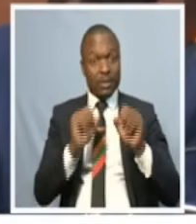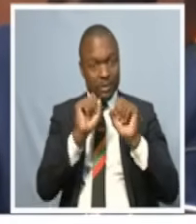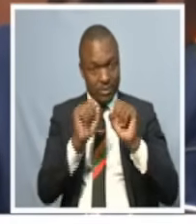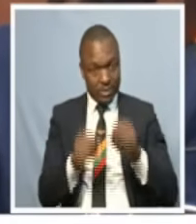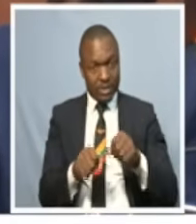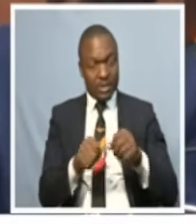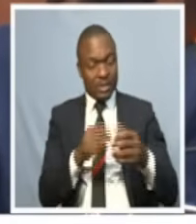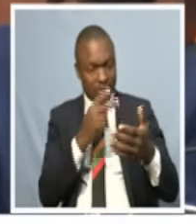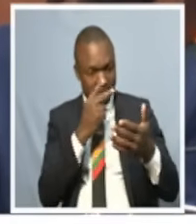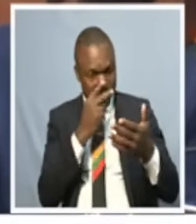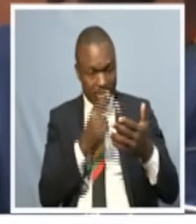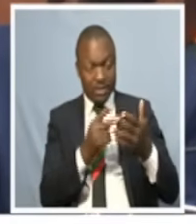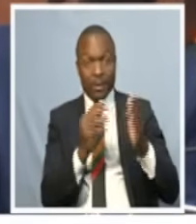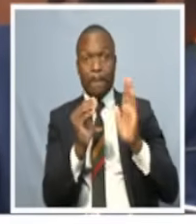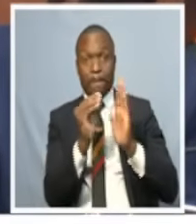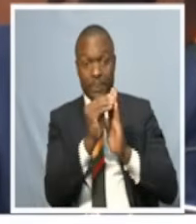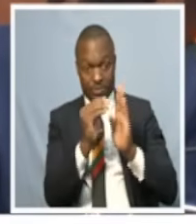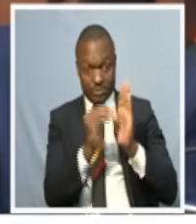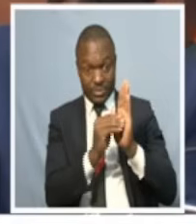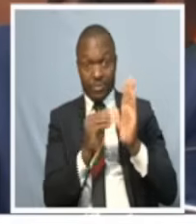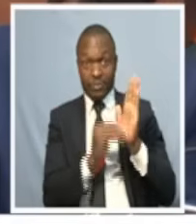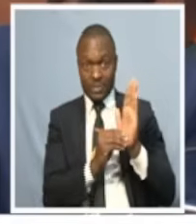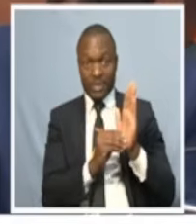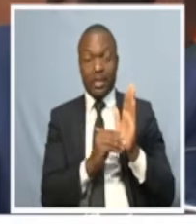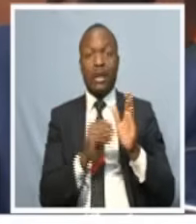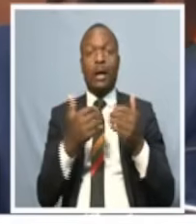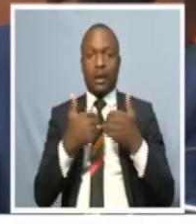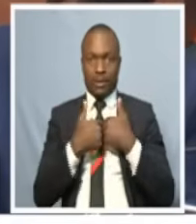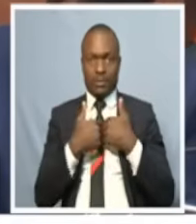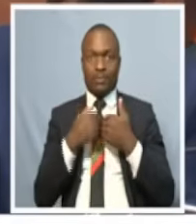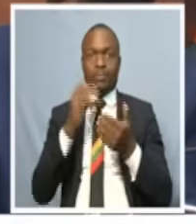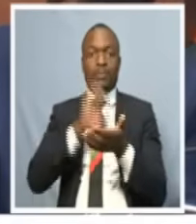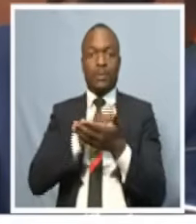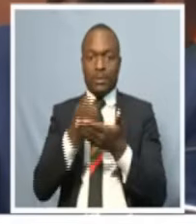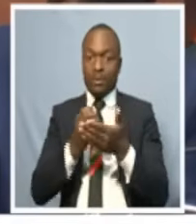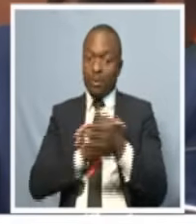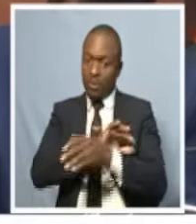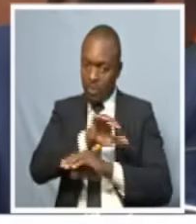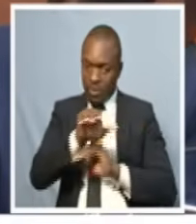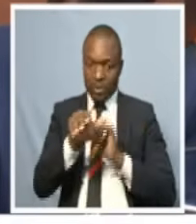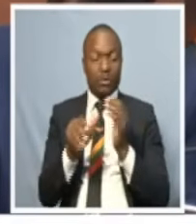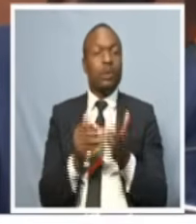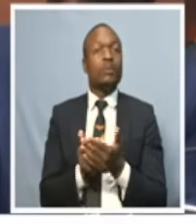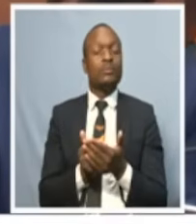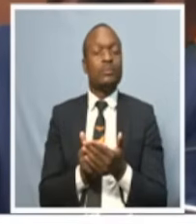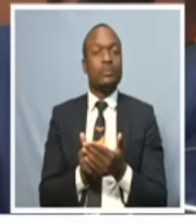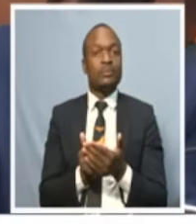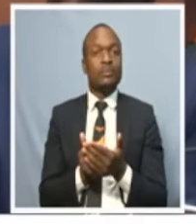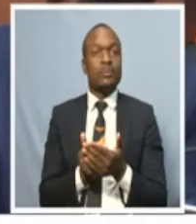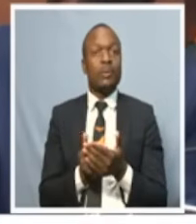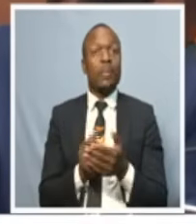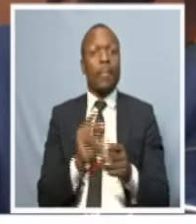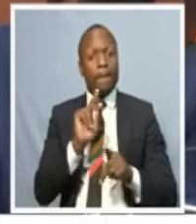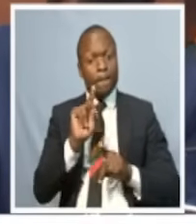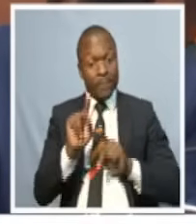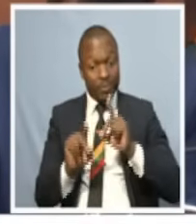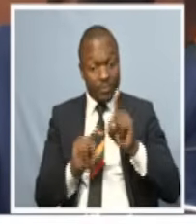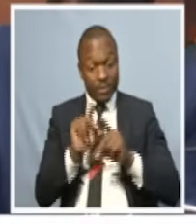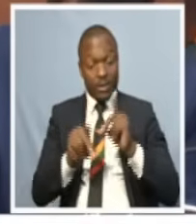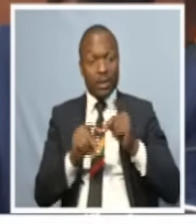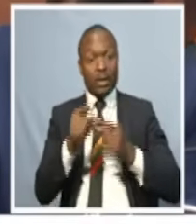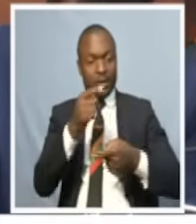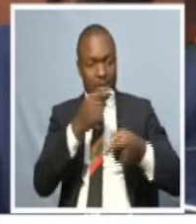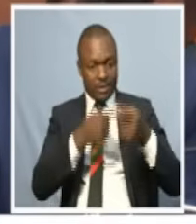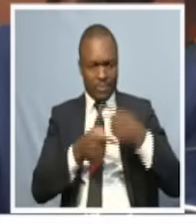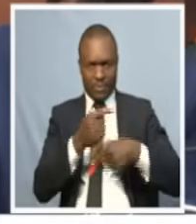the list, I have got evidence that all the candidates who are coming